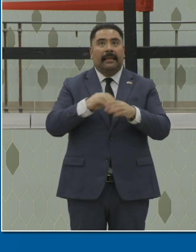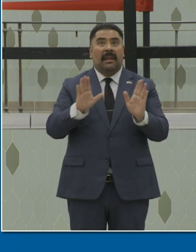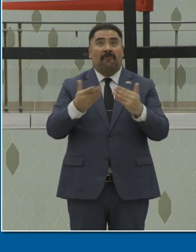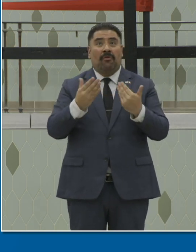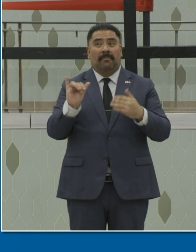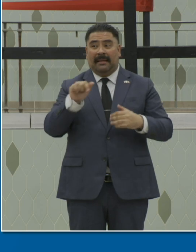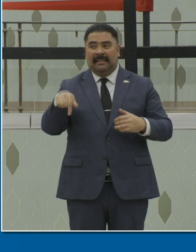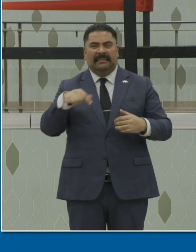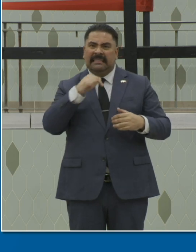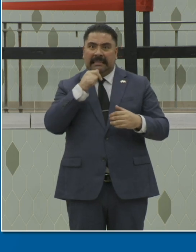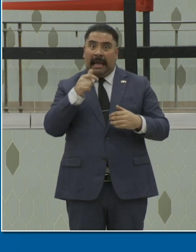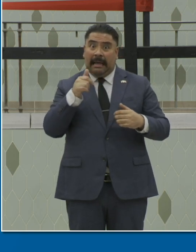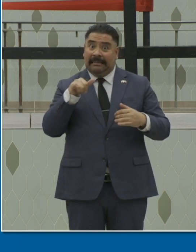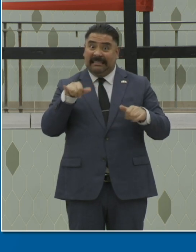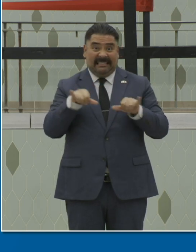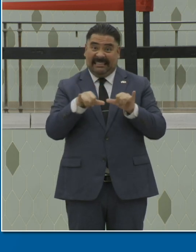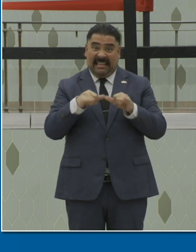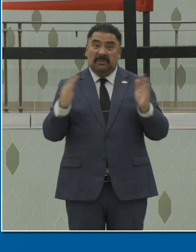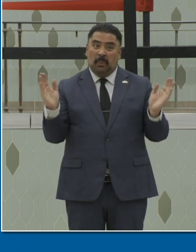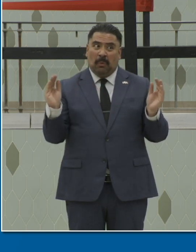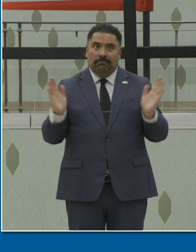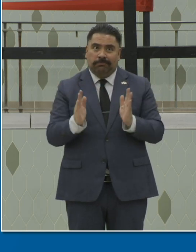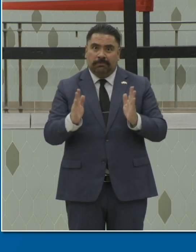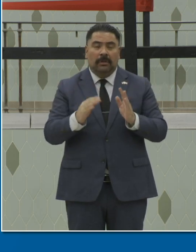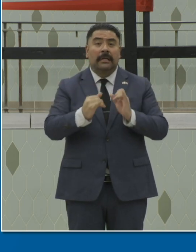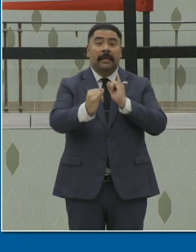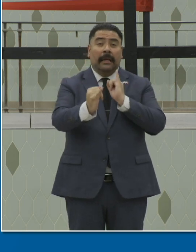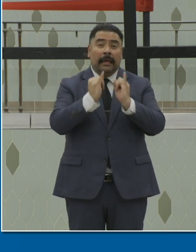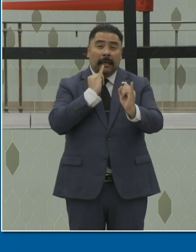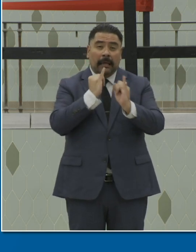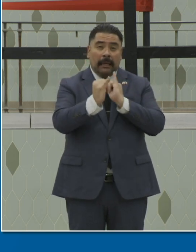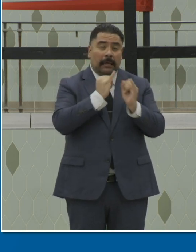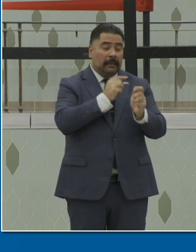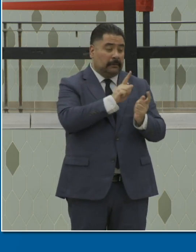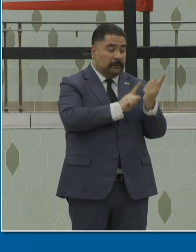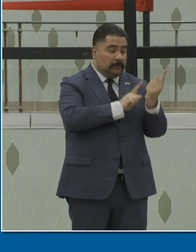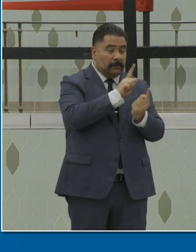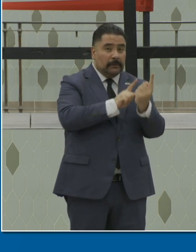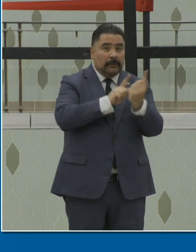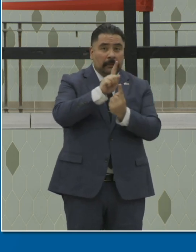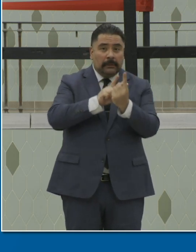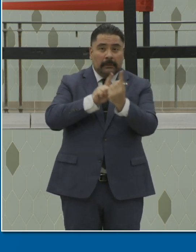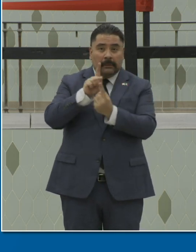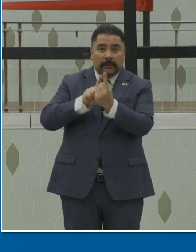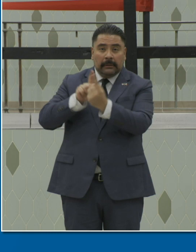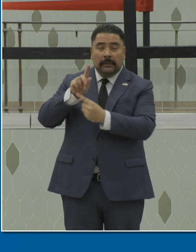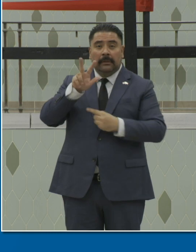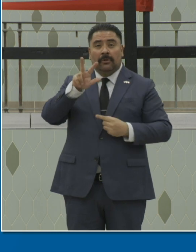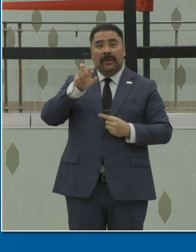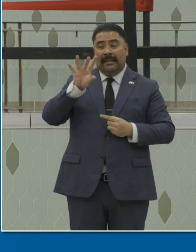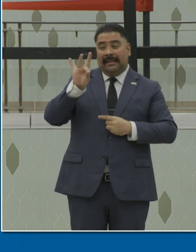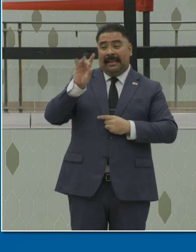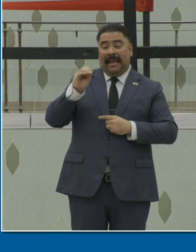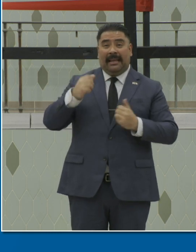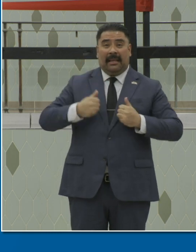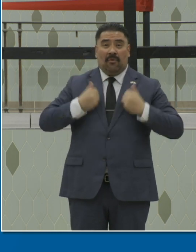like this, not quite as big, and interviewed every single one of those 380